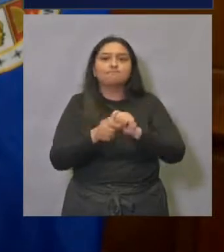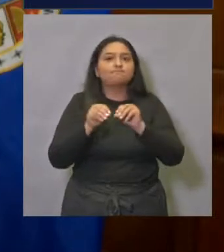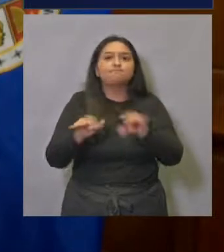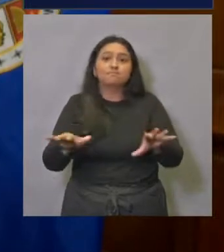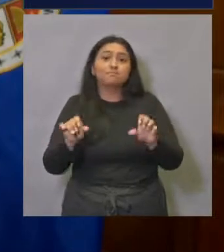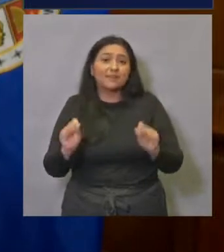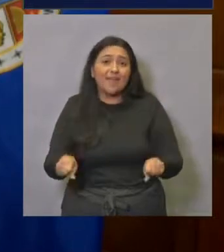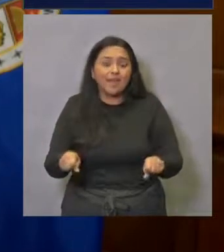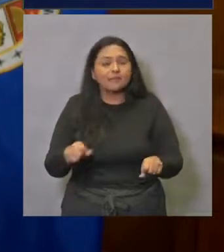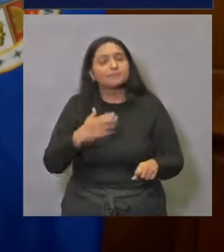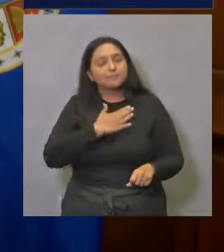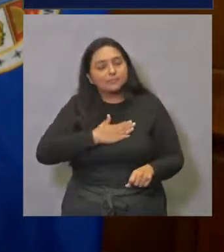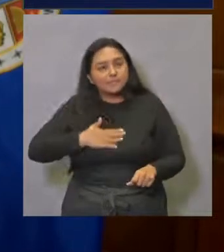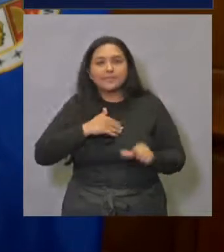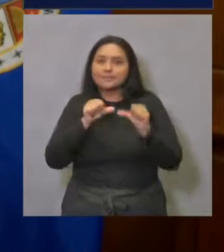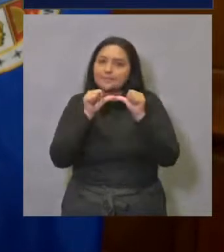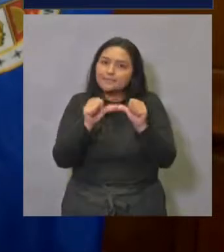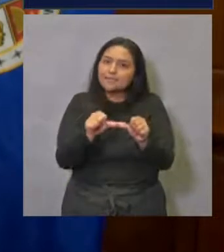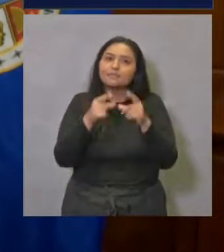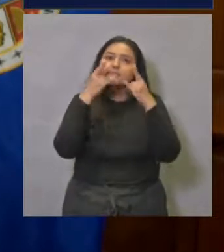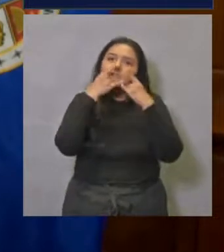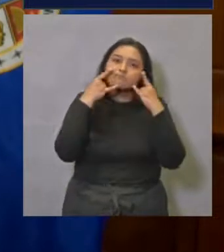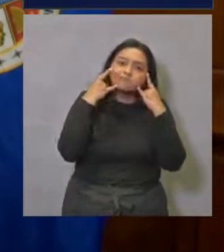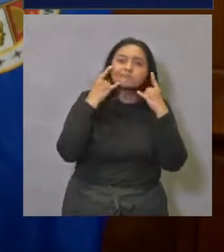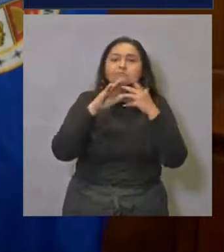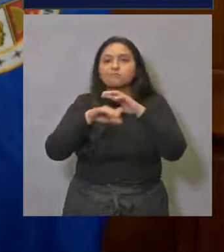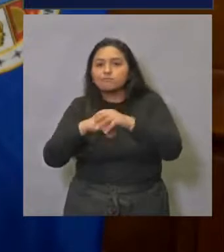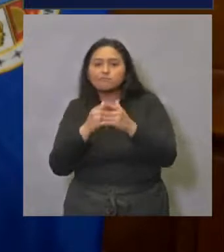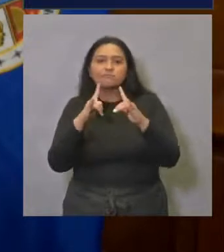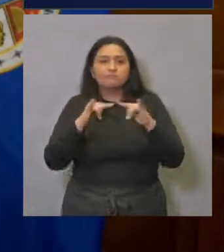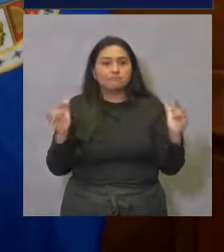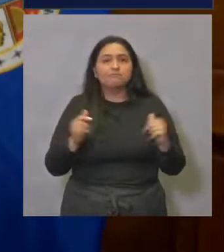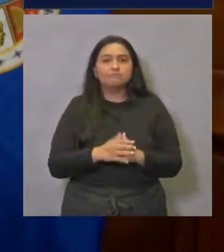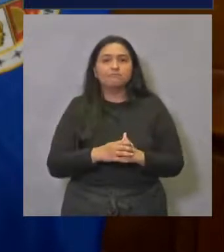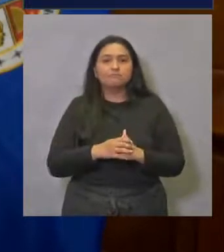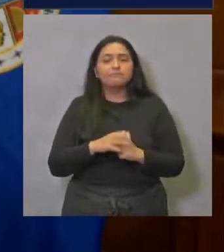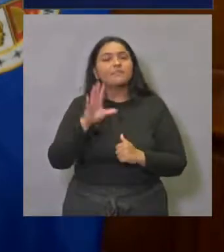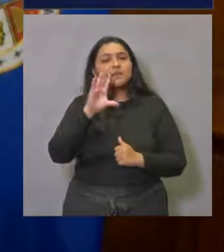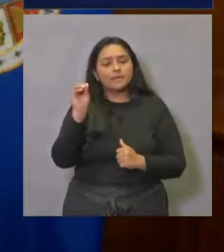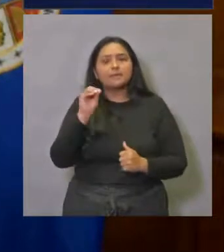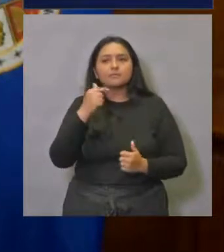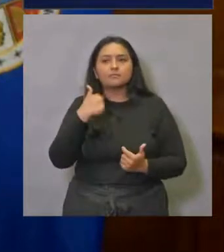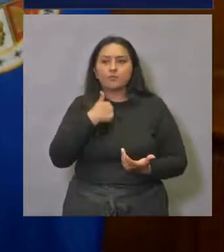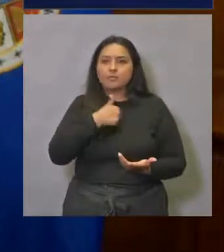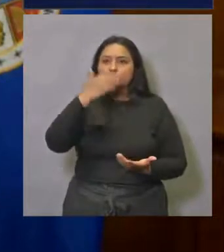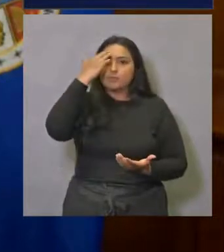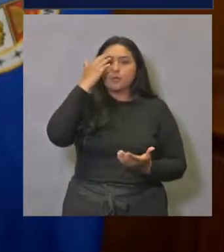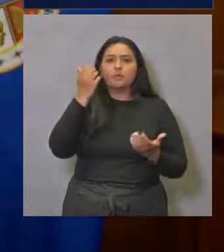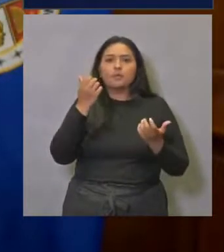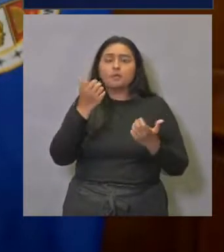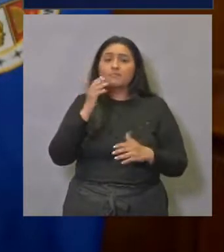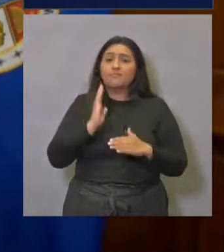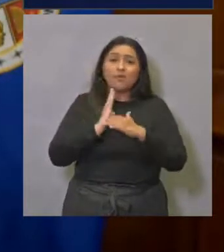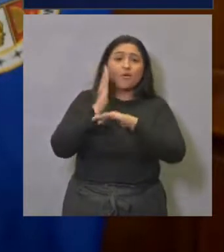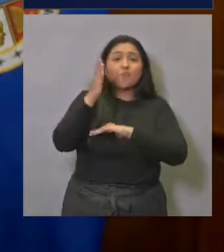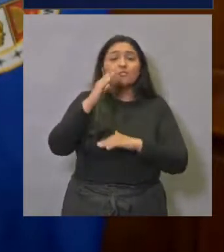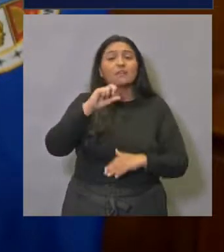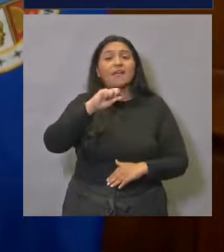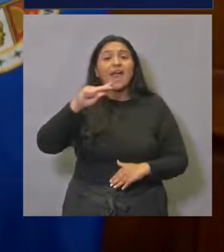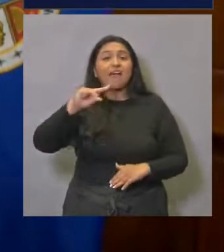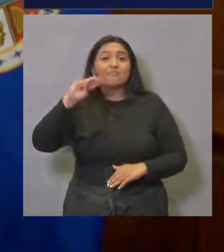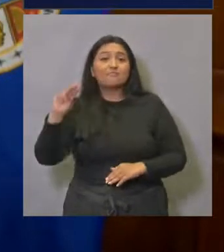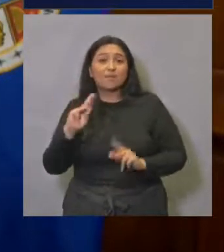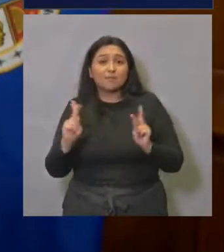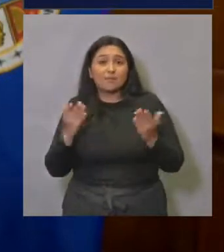And of course, I'm incredibly mindful of the fact that thousands in LA County, or over 500,000 in the country,